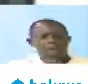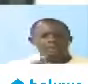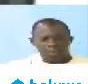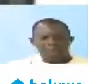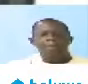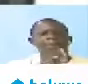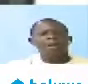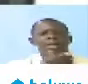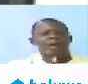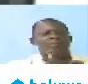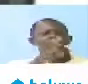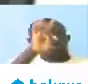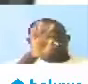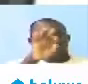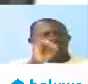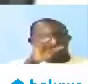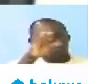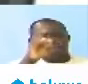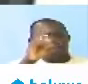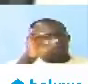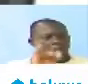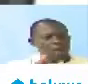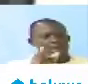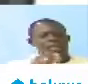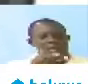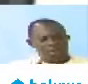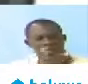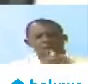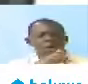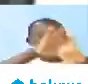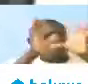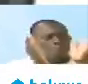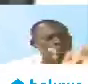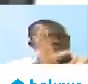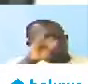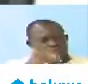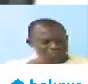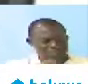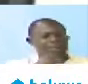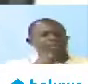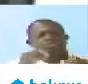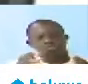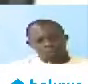also there. Very training in Nokanje. We all did the training together there. Agata Rwanda la